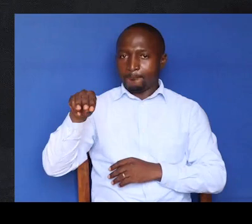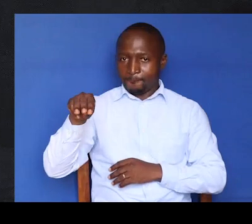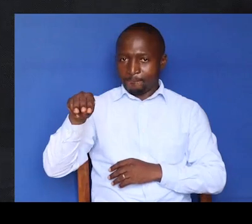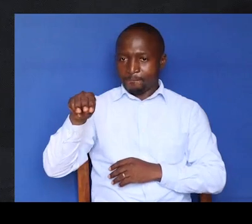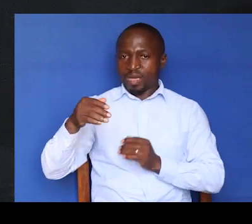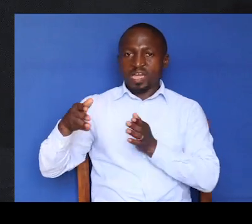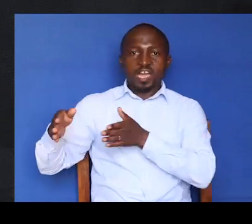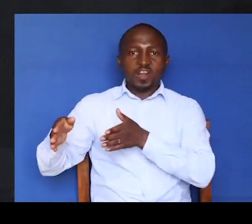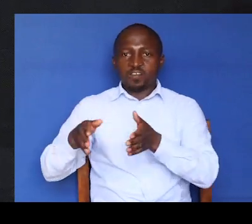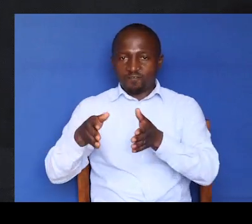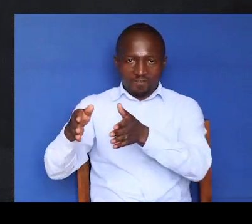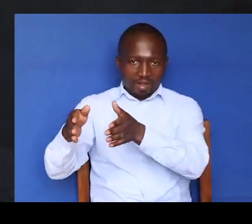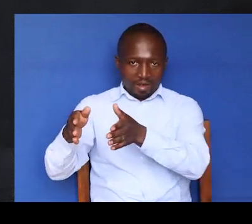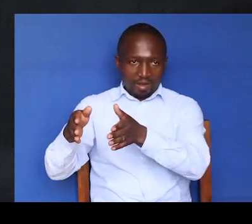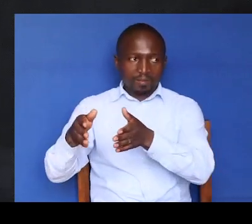Therefore,